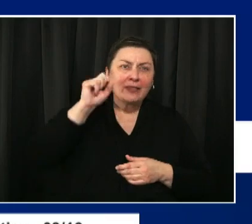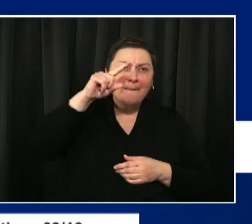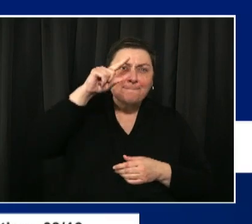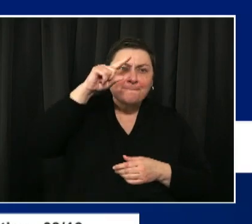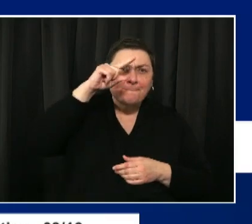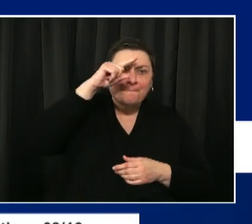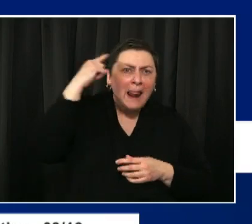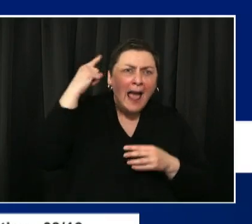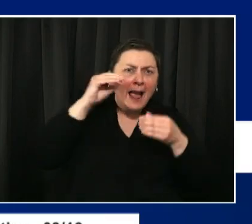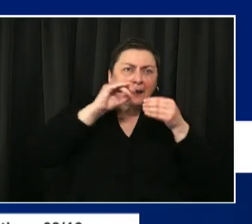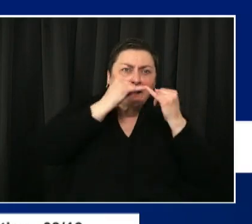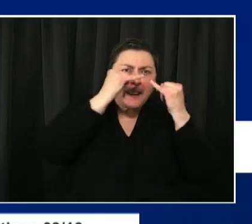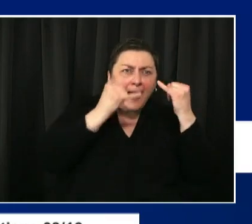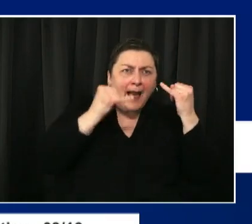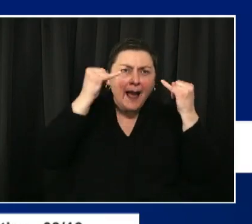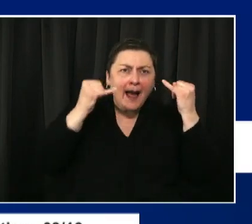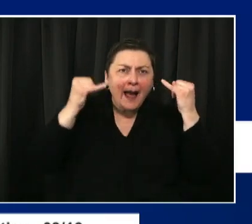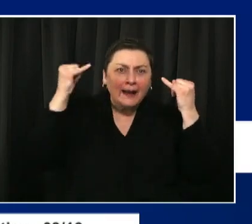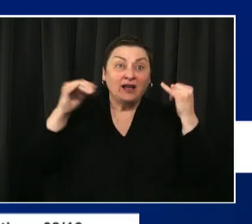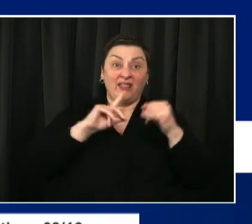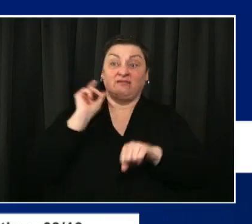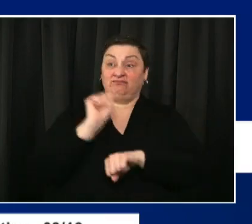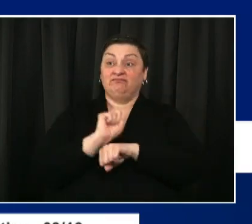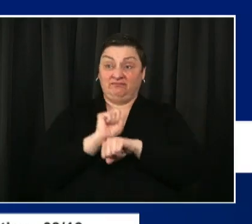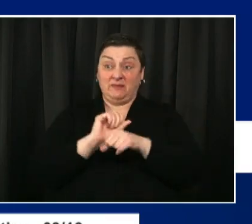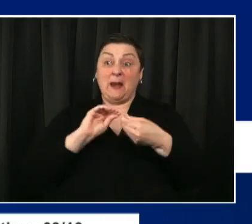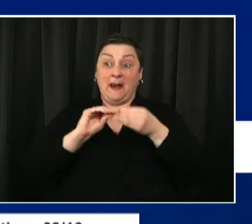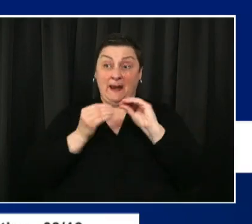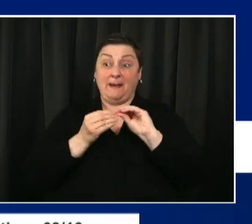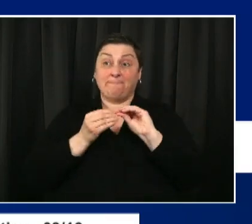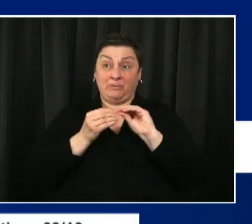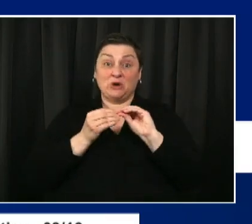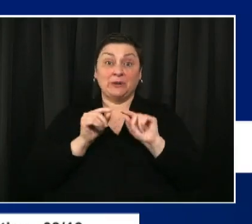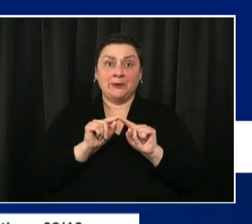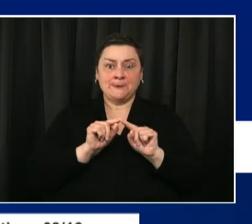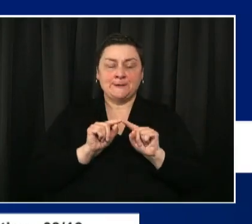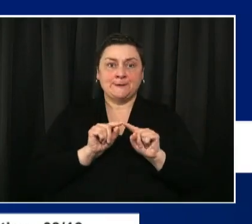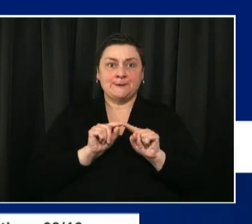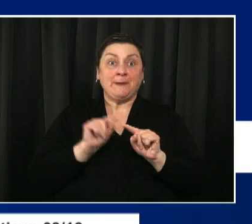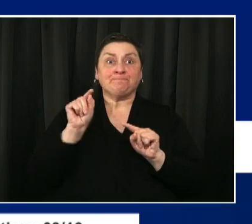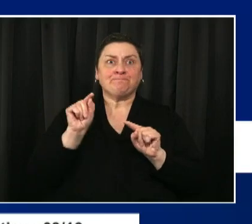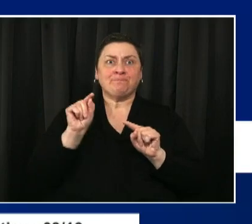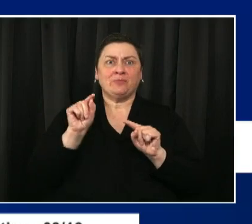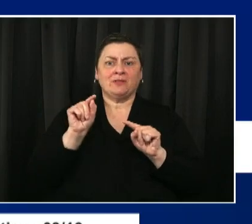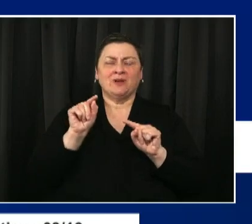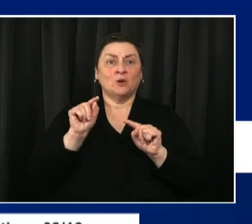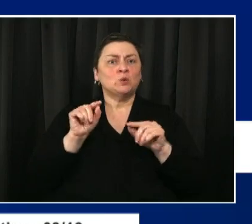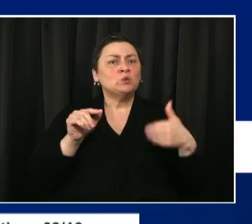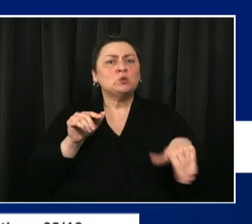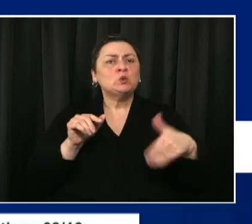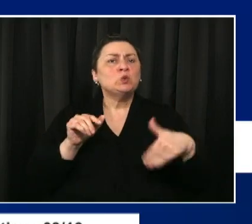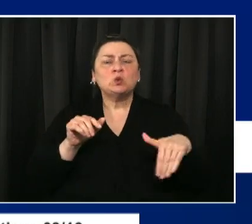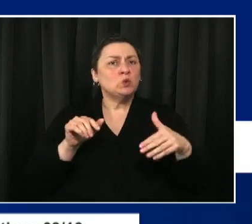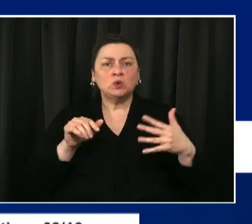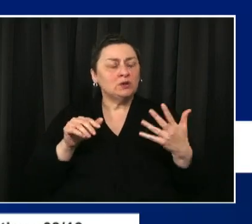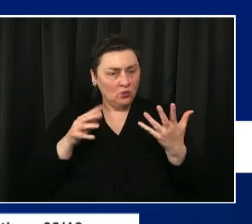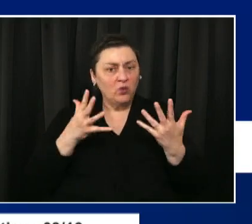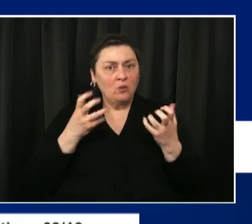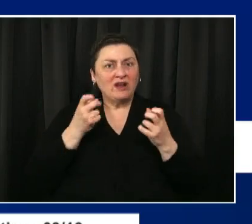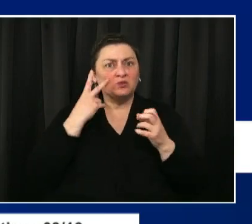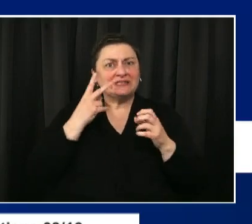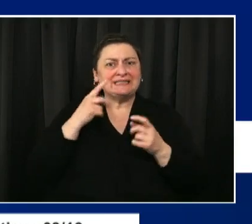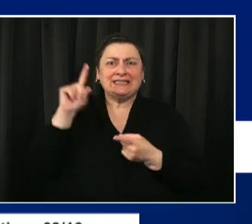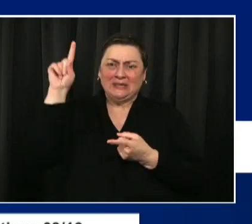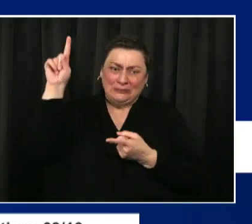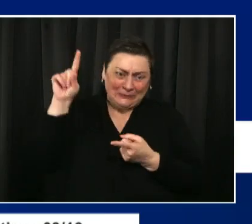actual observed hospitalization count above the line that we would like to be on, that steadily going down line. So there's good